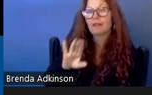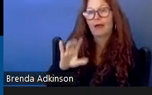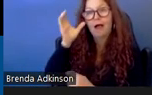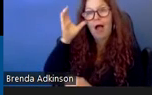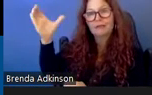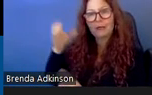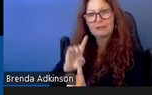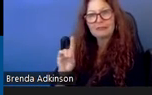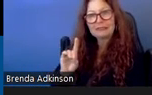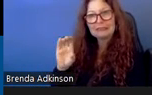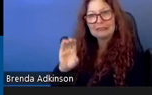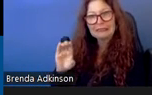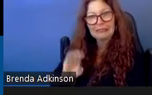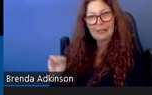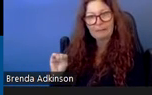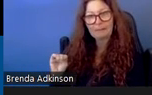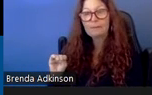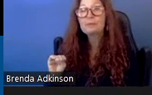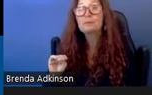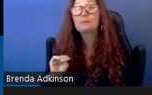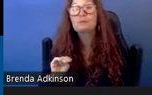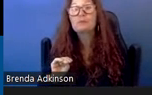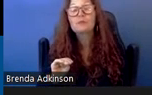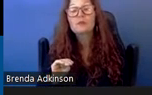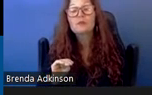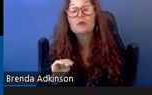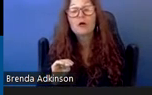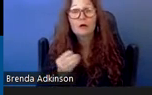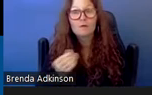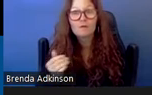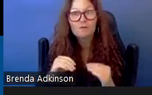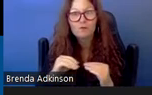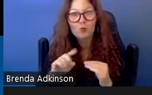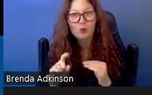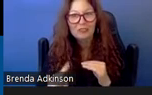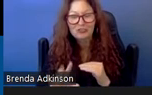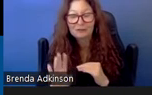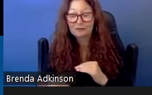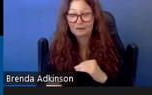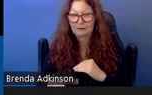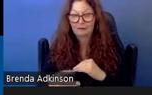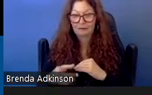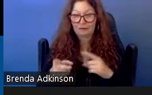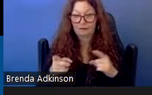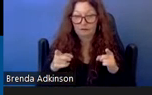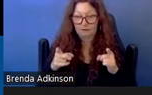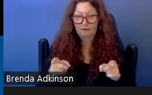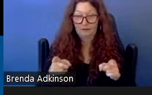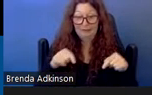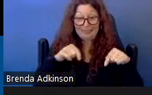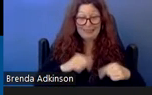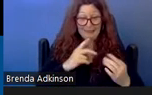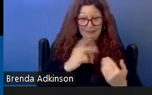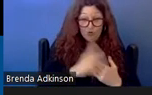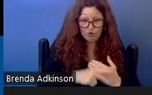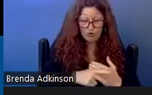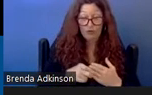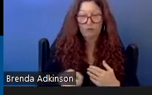And then a few more. What is the difference between this program and the one that